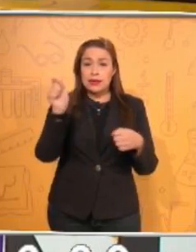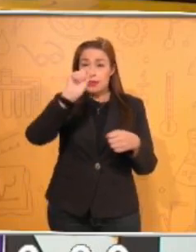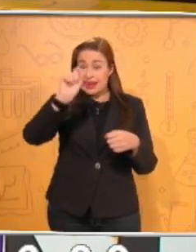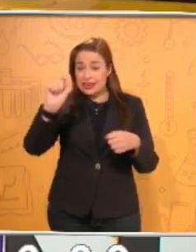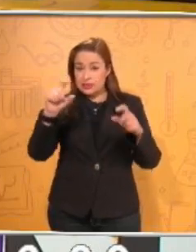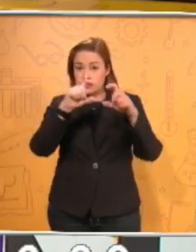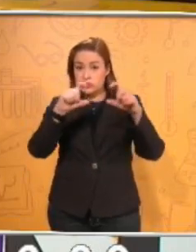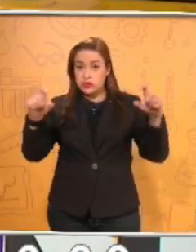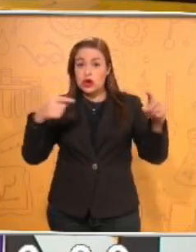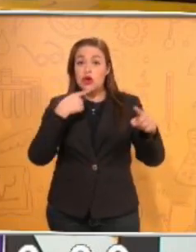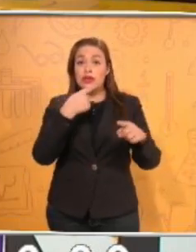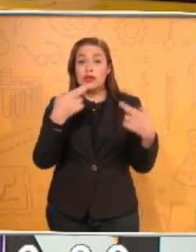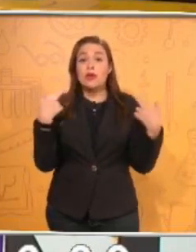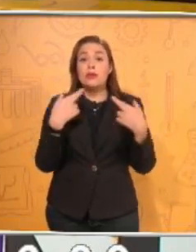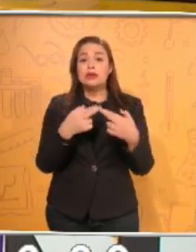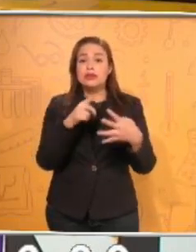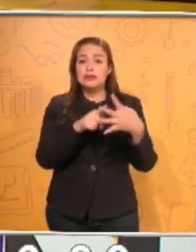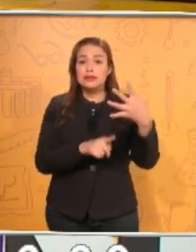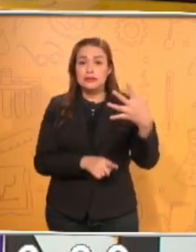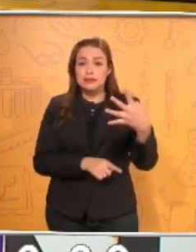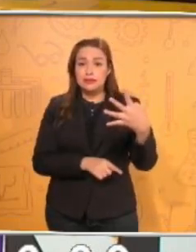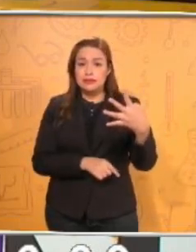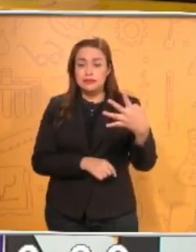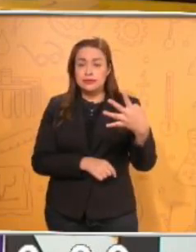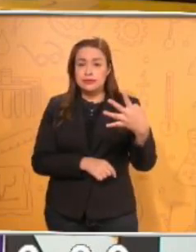expression? You're right.